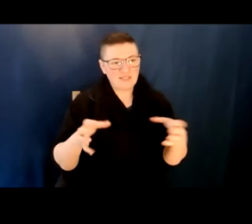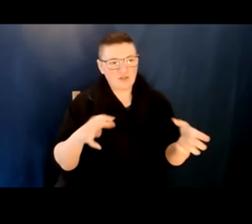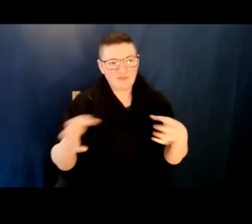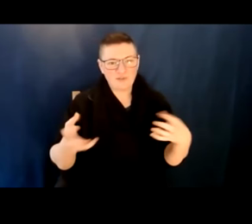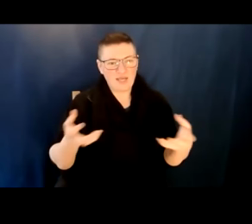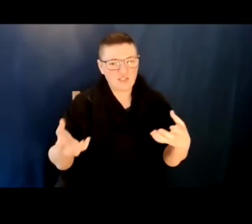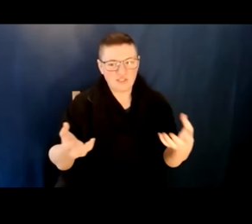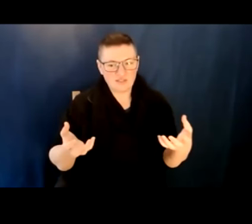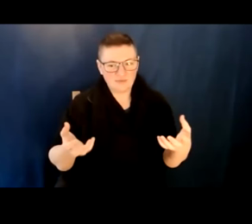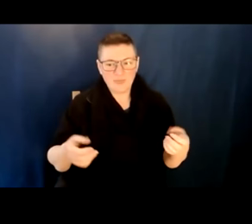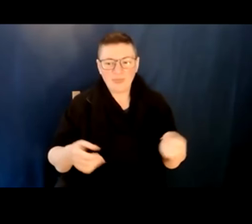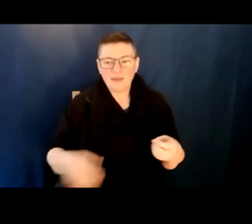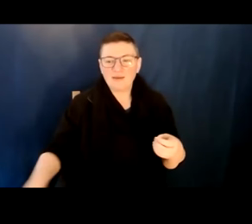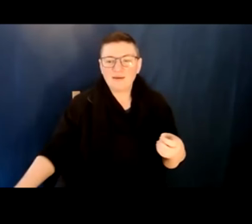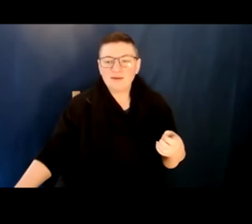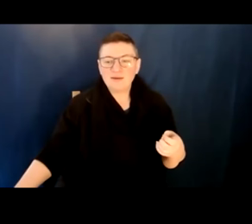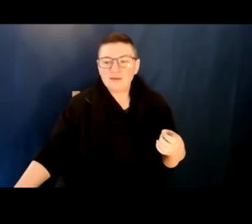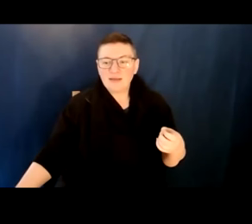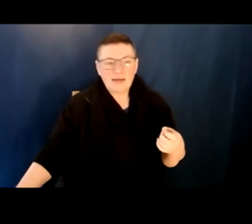experiences in terms of locations.